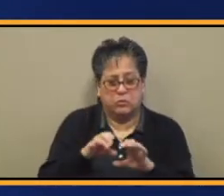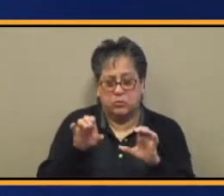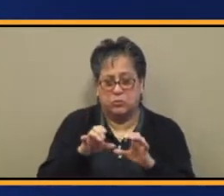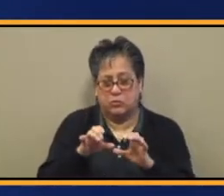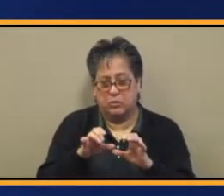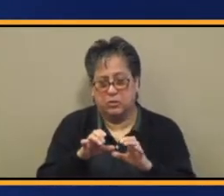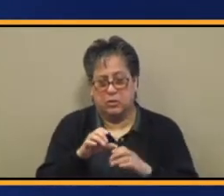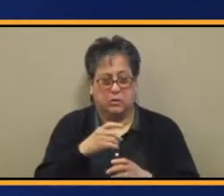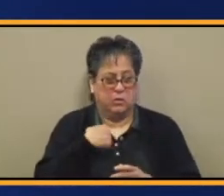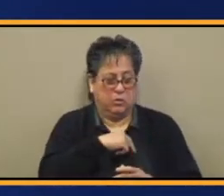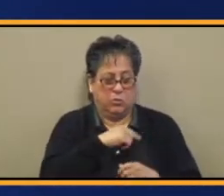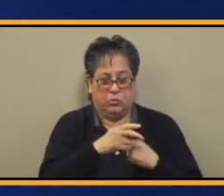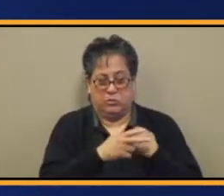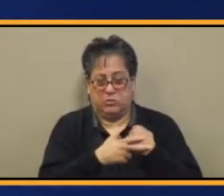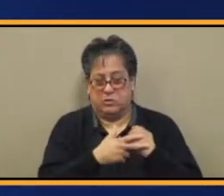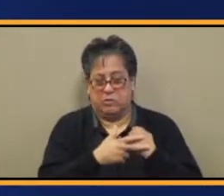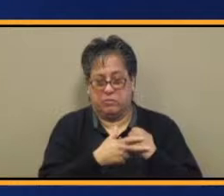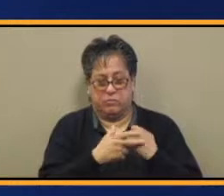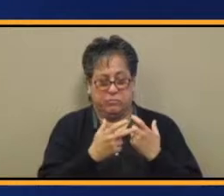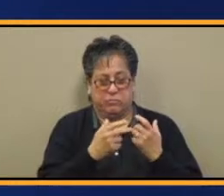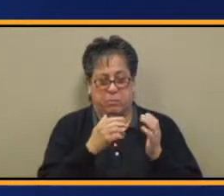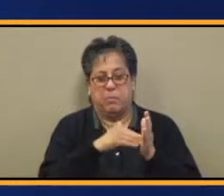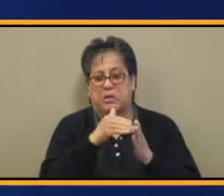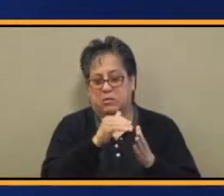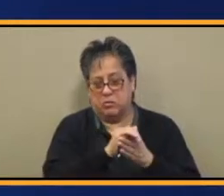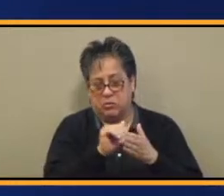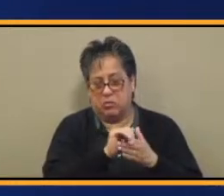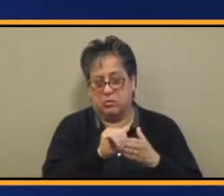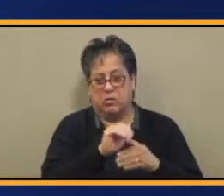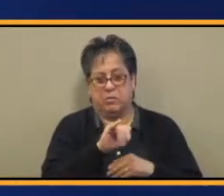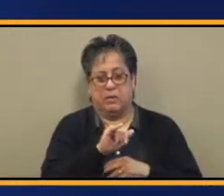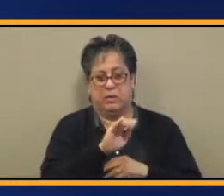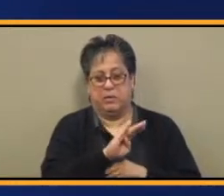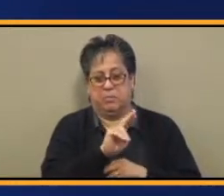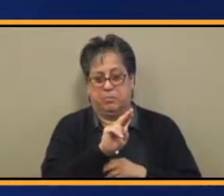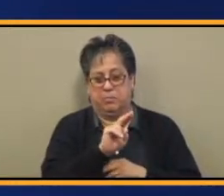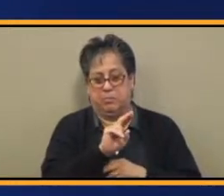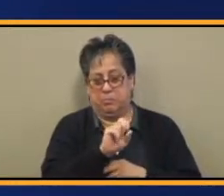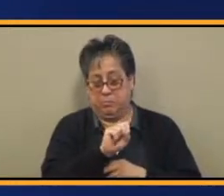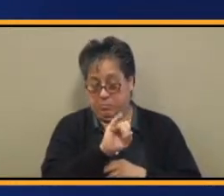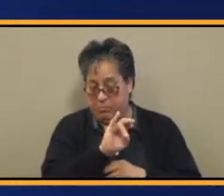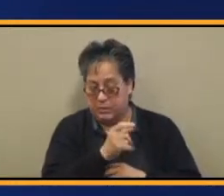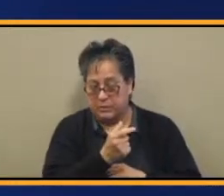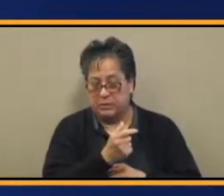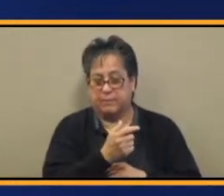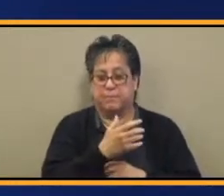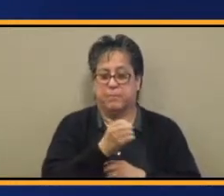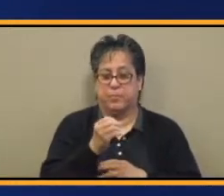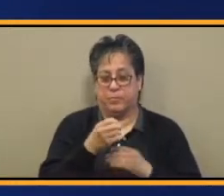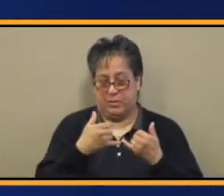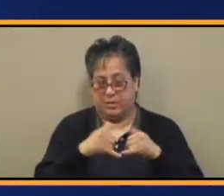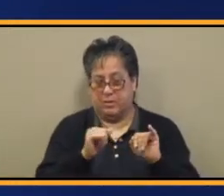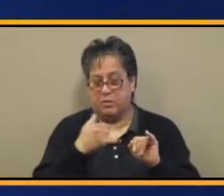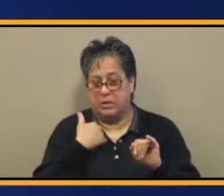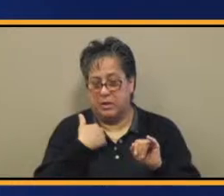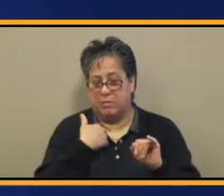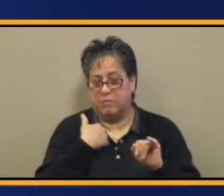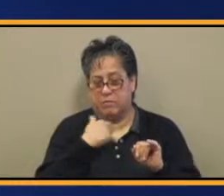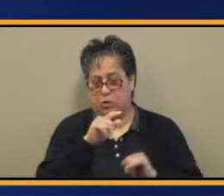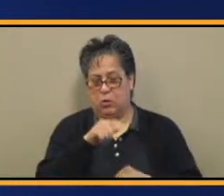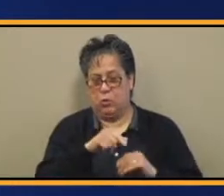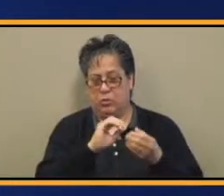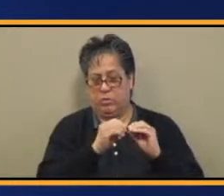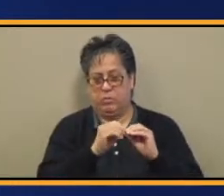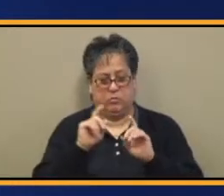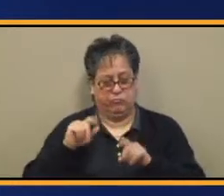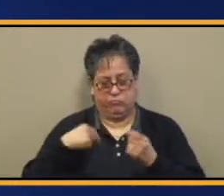saved $15 million in September by doing the busing. I think that we have continued to have low numbers since